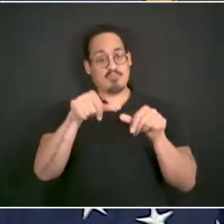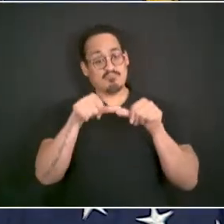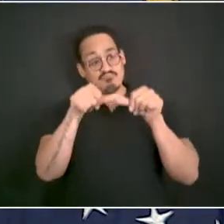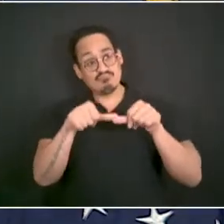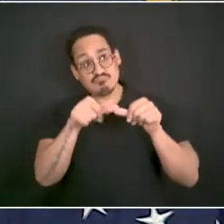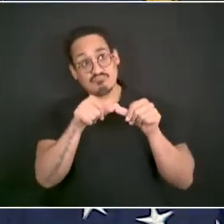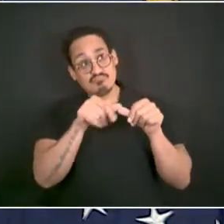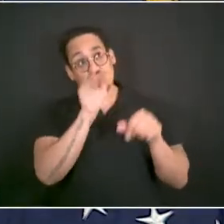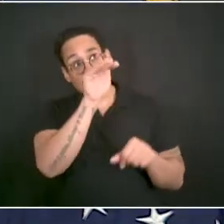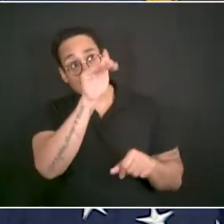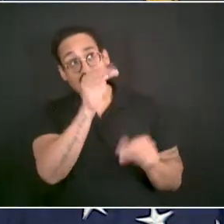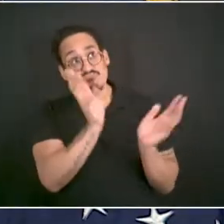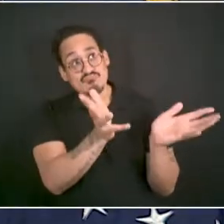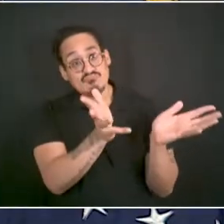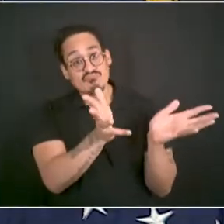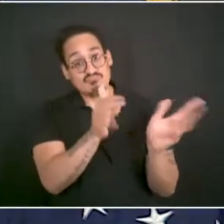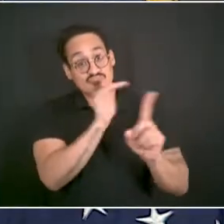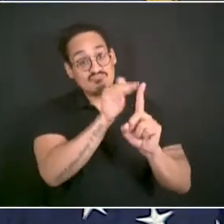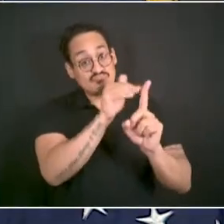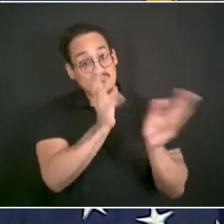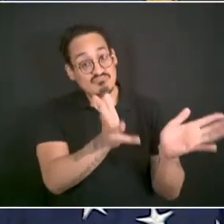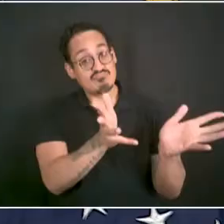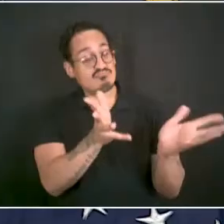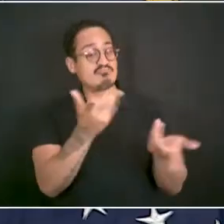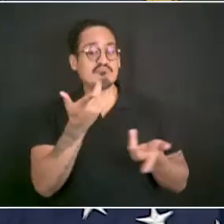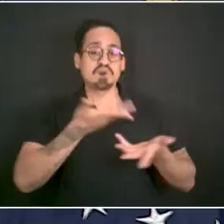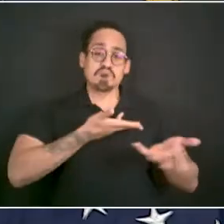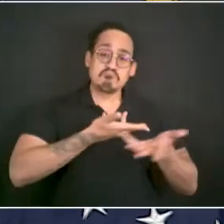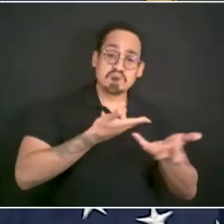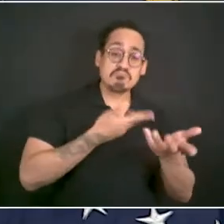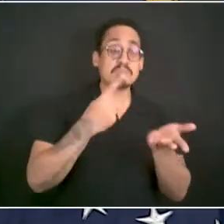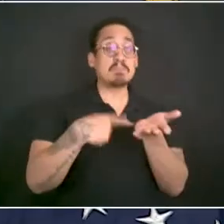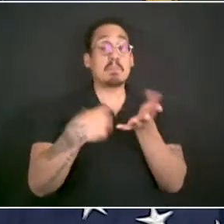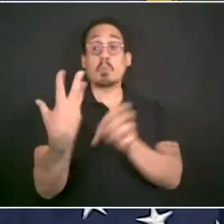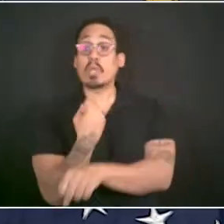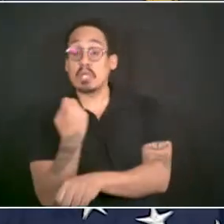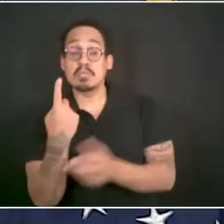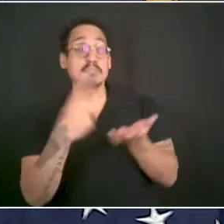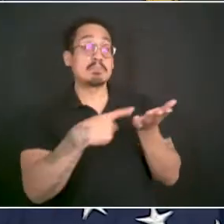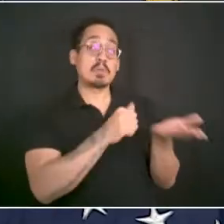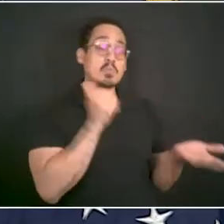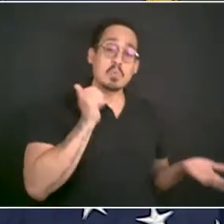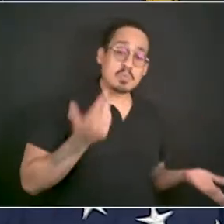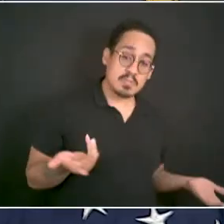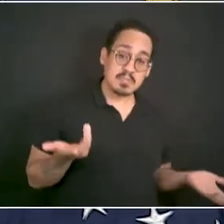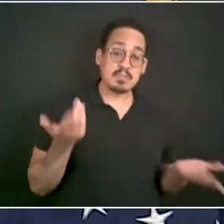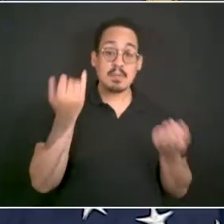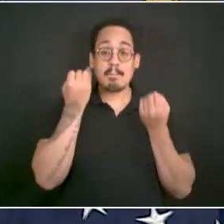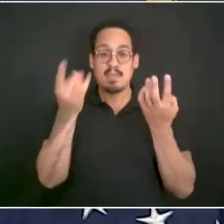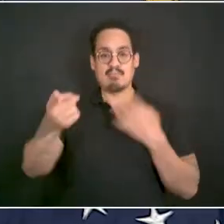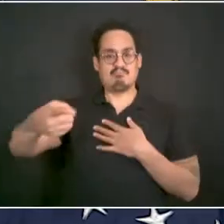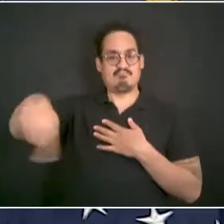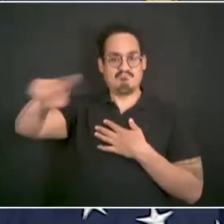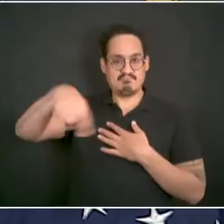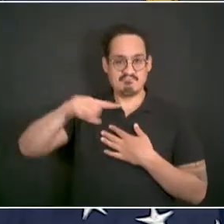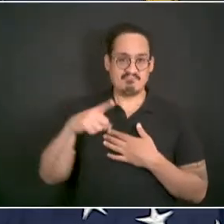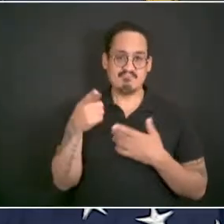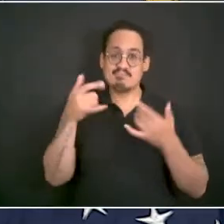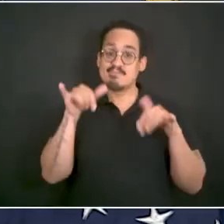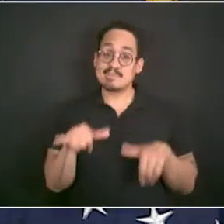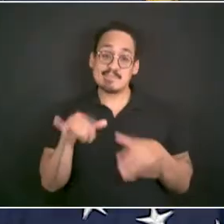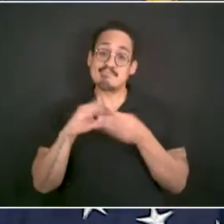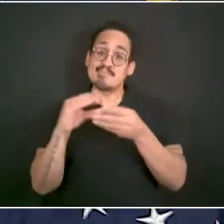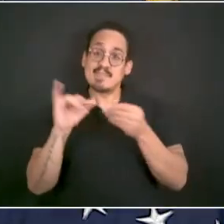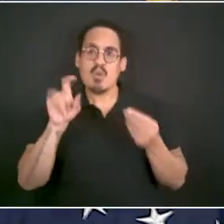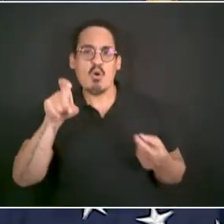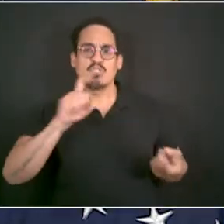to someone and reason with them, sometimes you'll win, sometimes you won't. Many of you stated that, you should